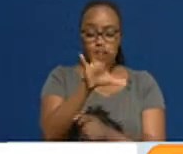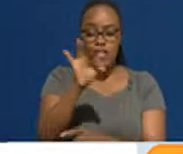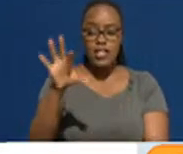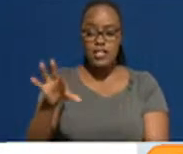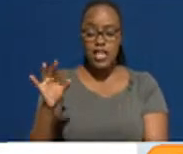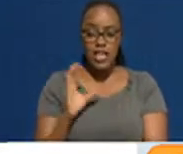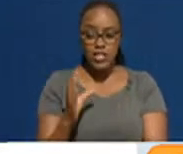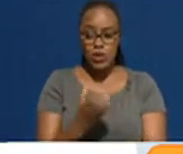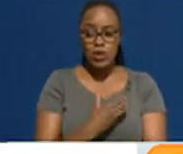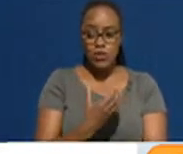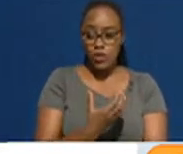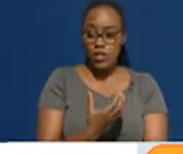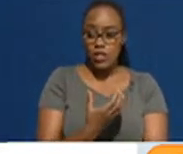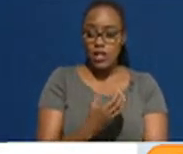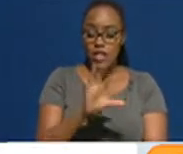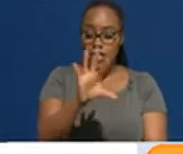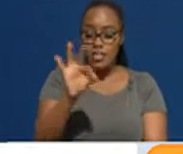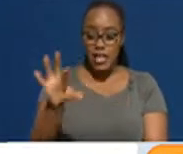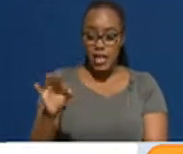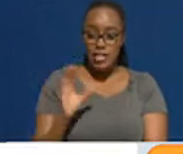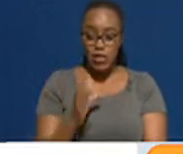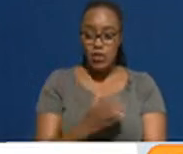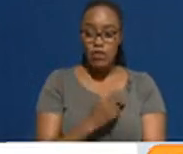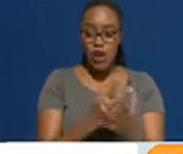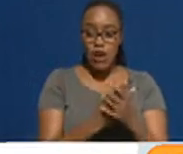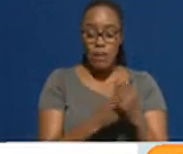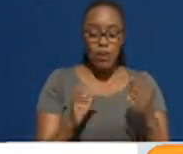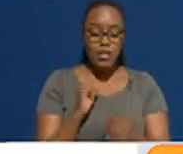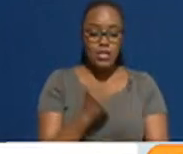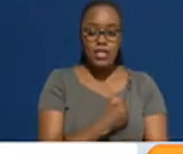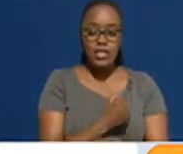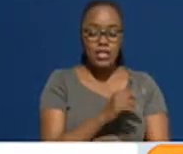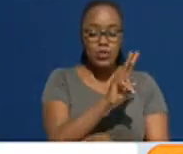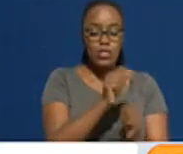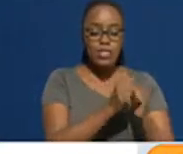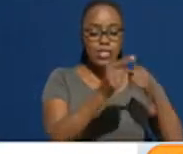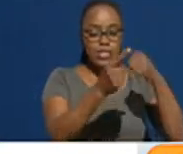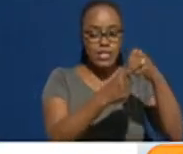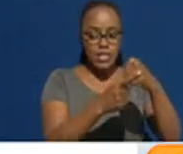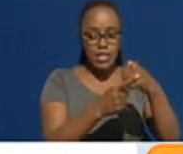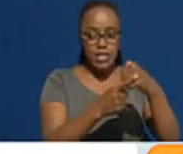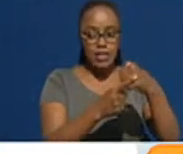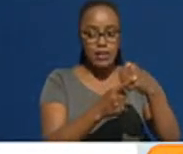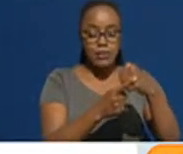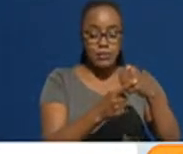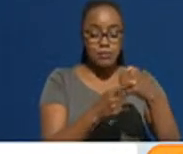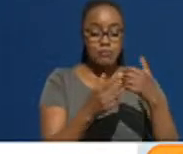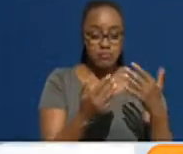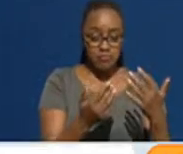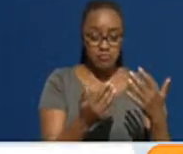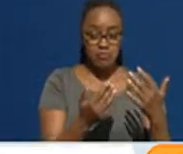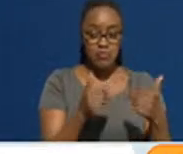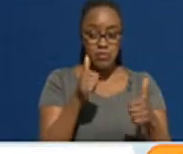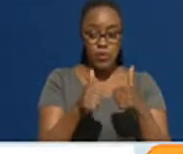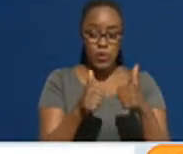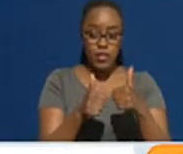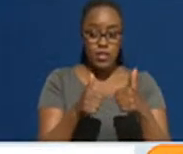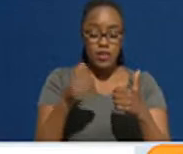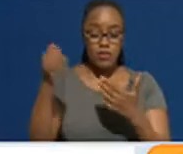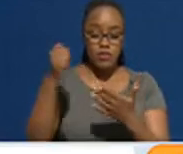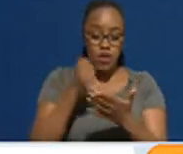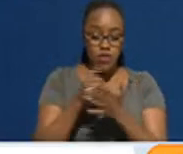committee of both Senate and National Assembly in 2016 that put in